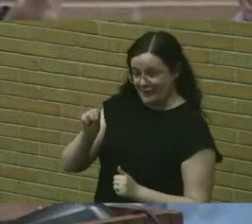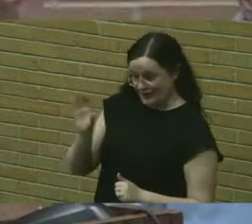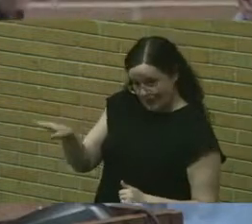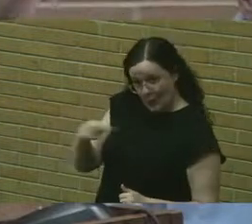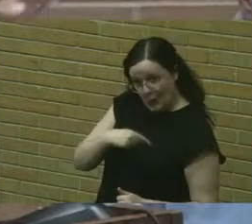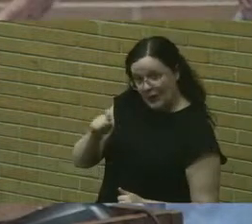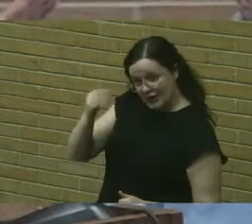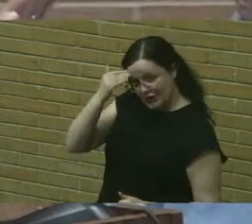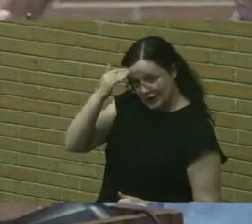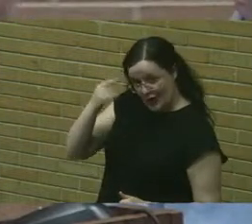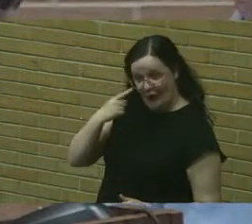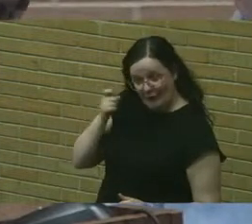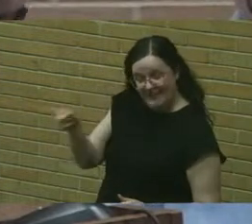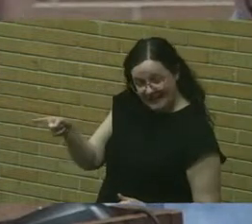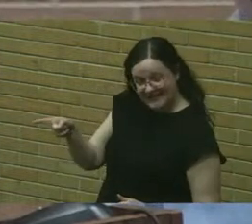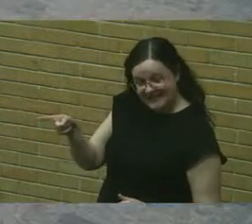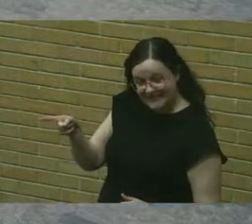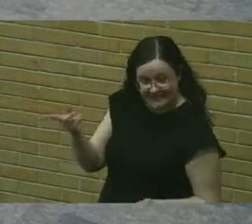Because then we're out.